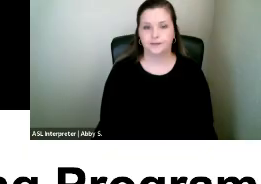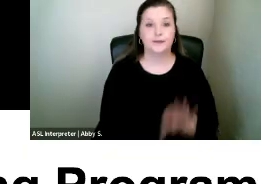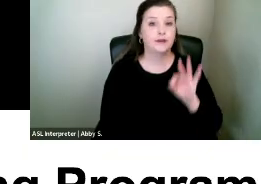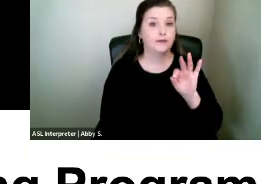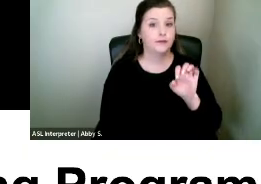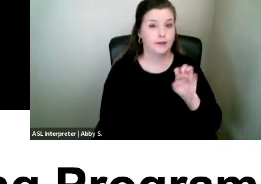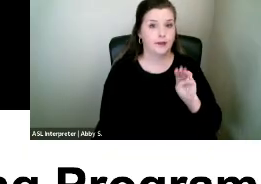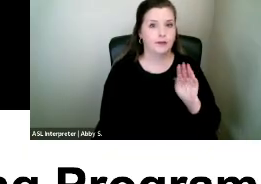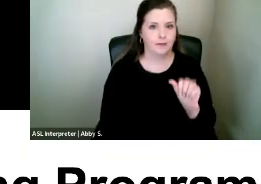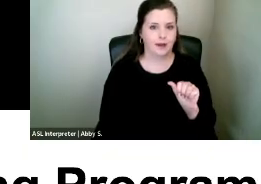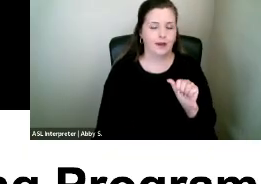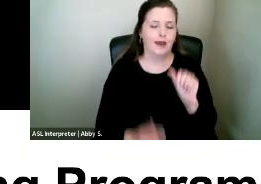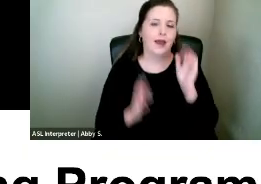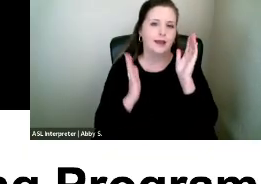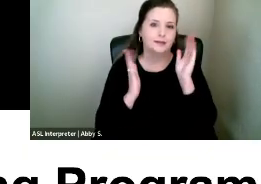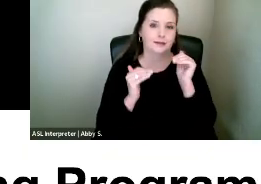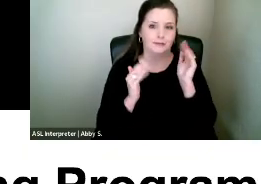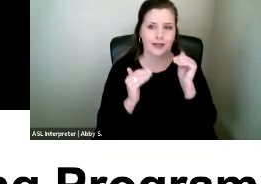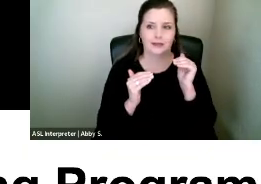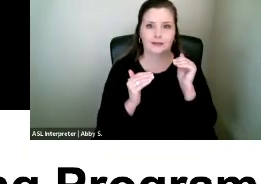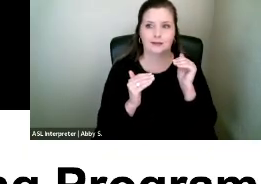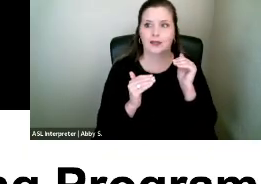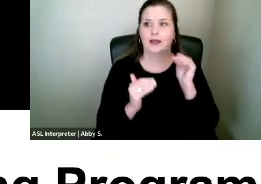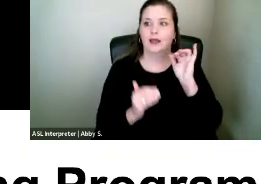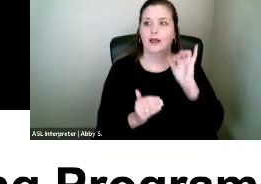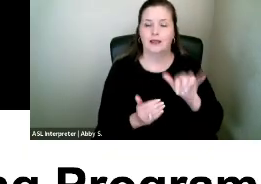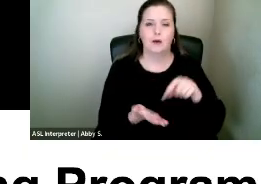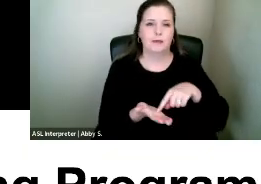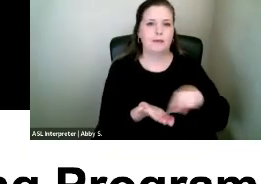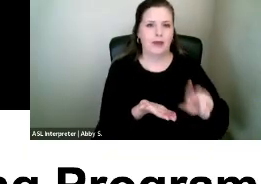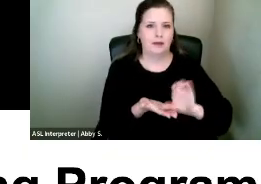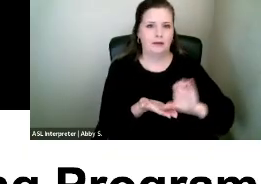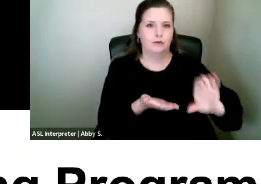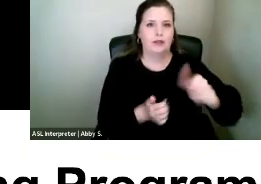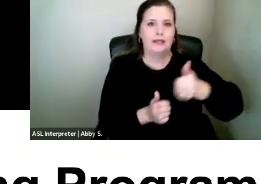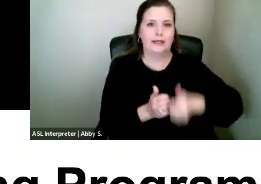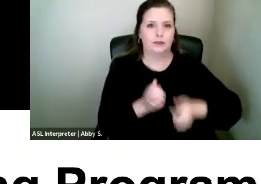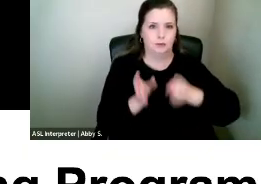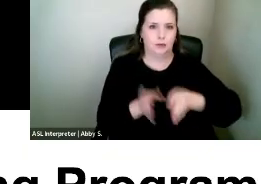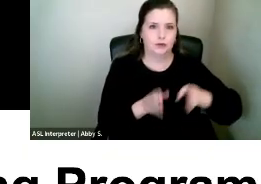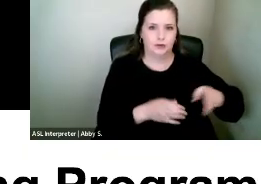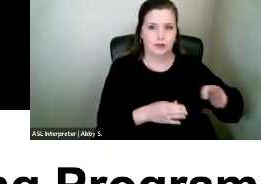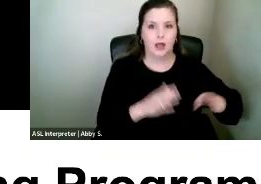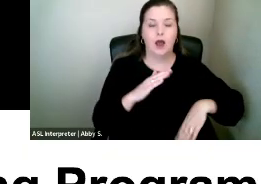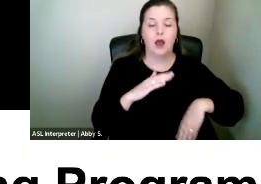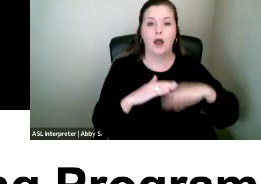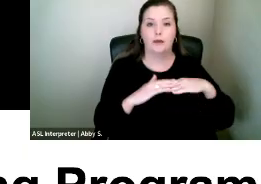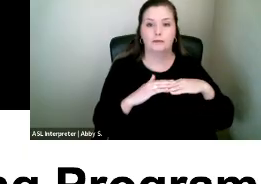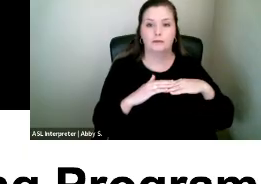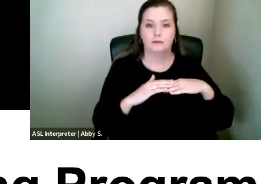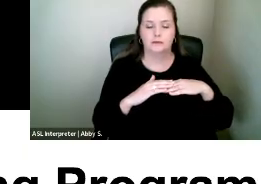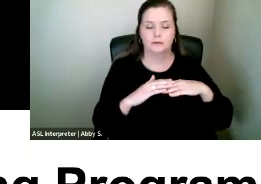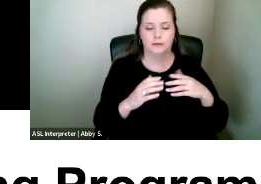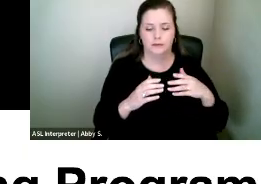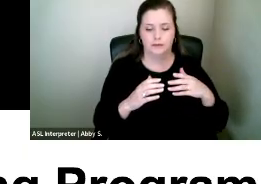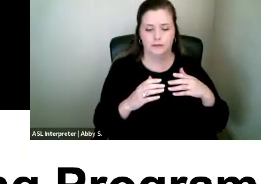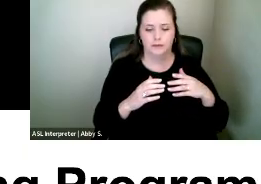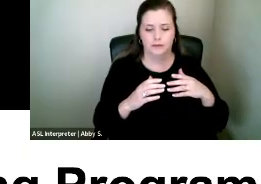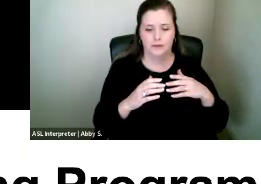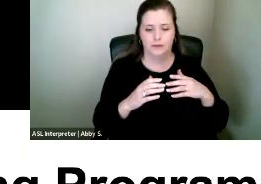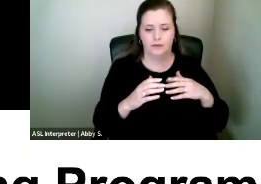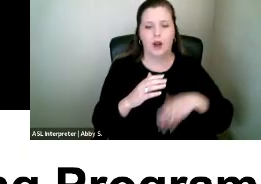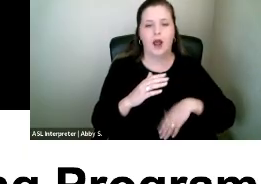this displacement will be paid per recipient to cover up to 14 nights